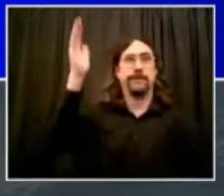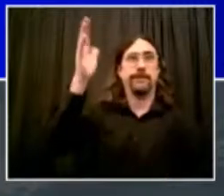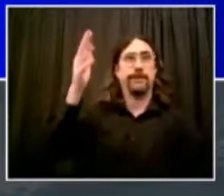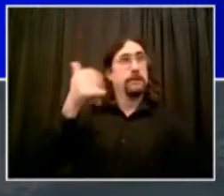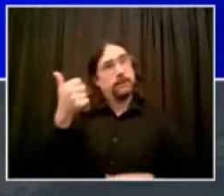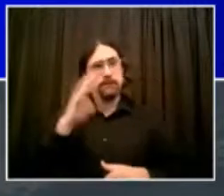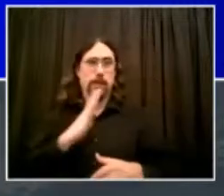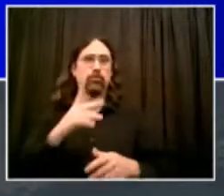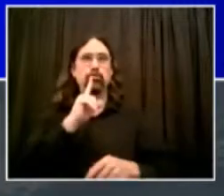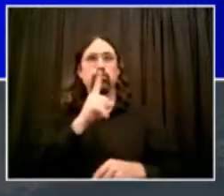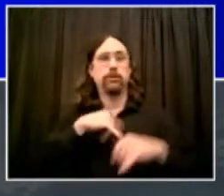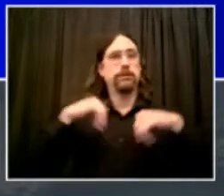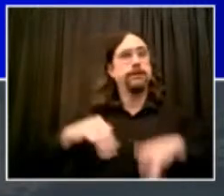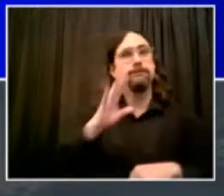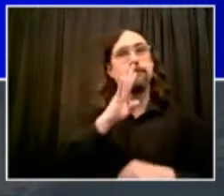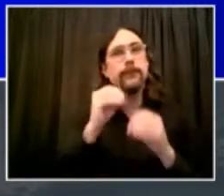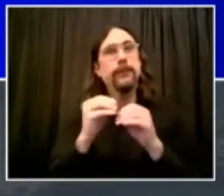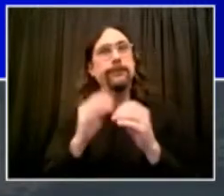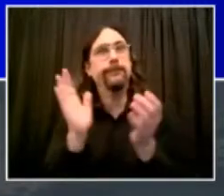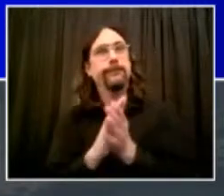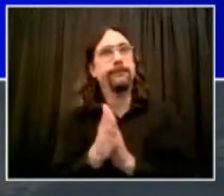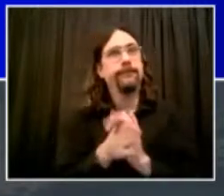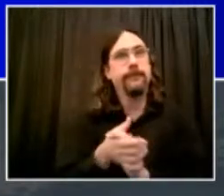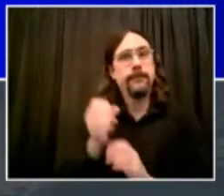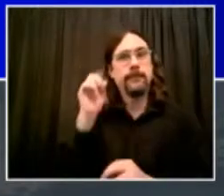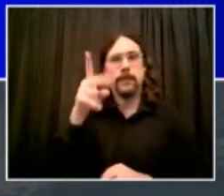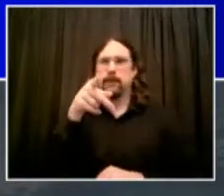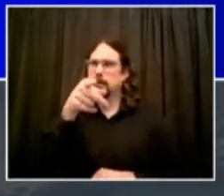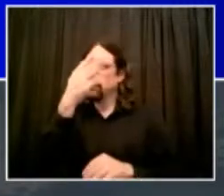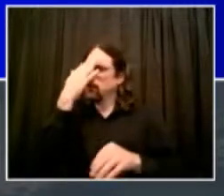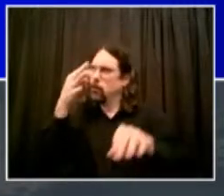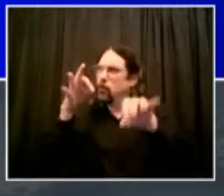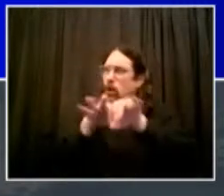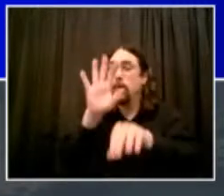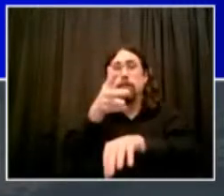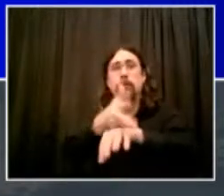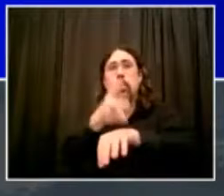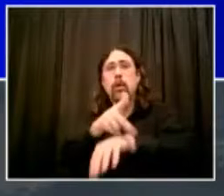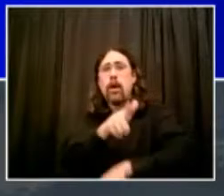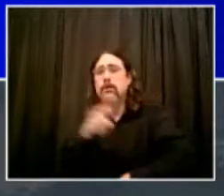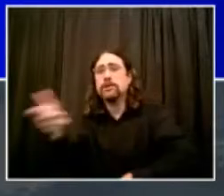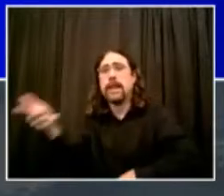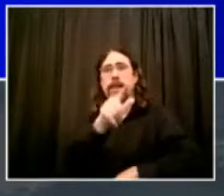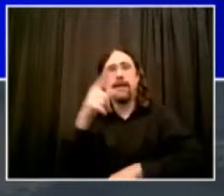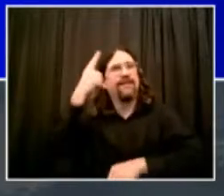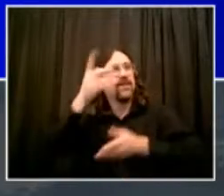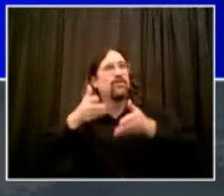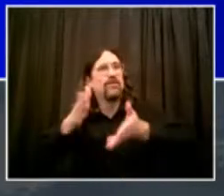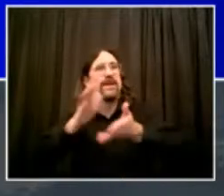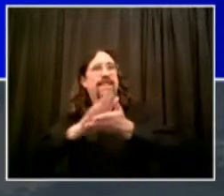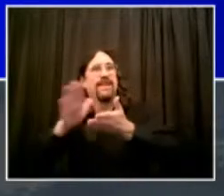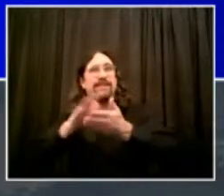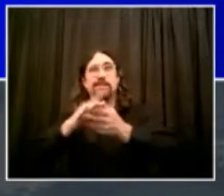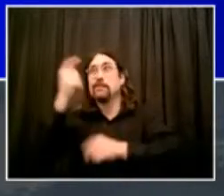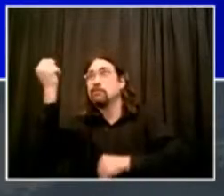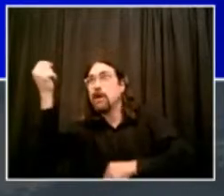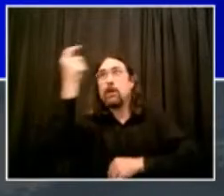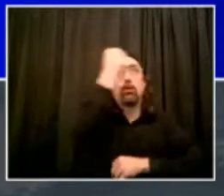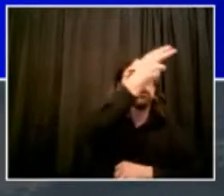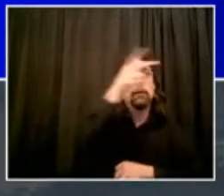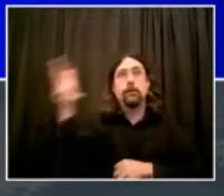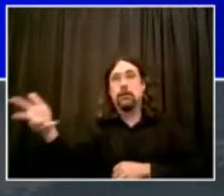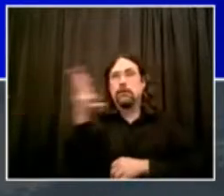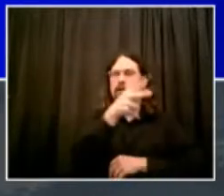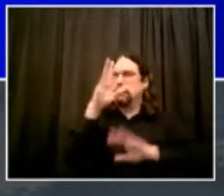this incredibly important moment when we're restarting. We want to try and make things as easy as possible for people, so we are suspending alternate side parking